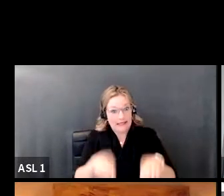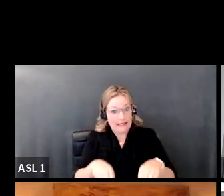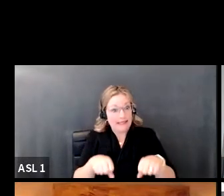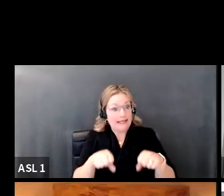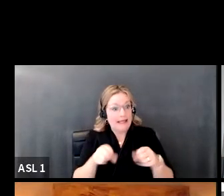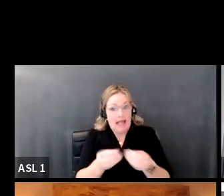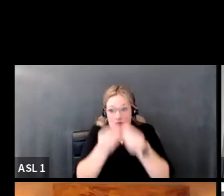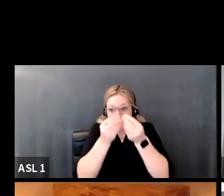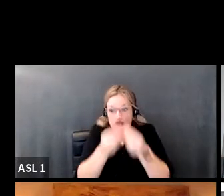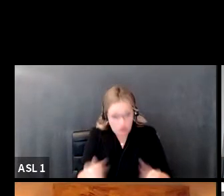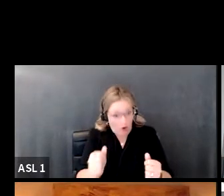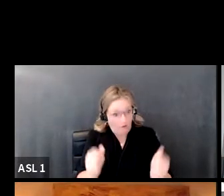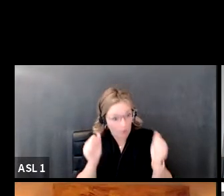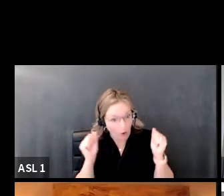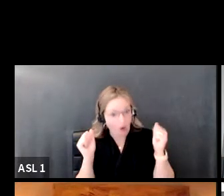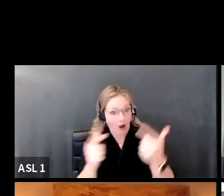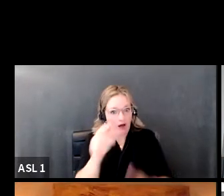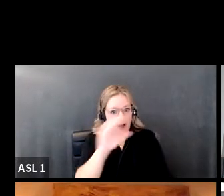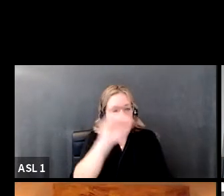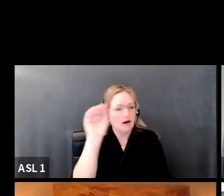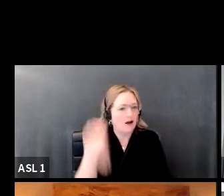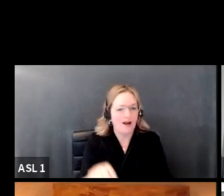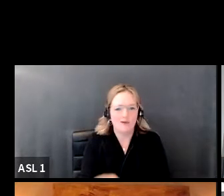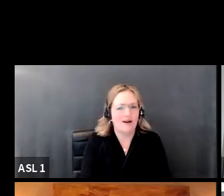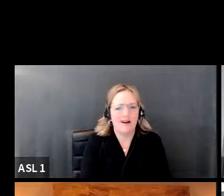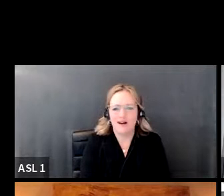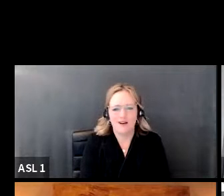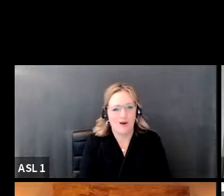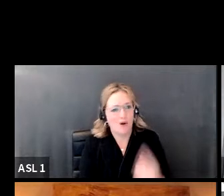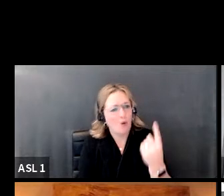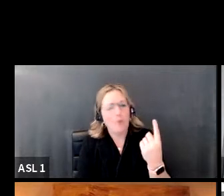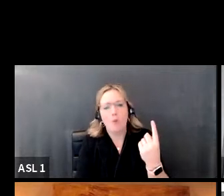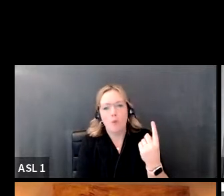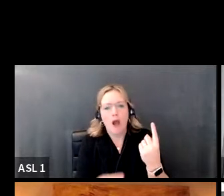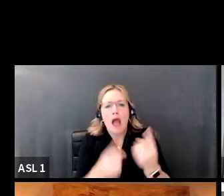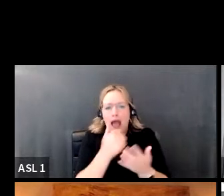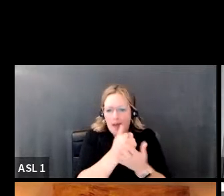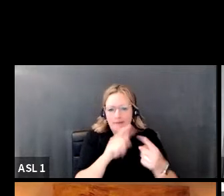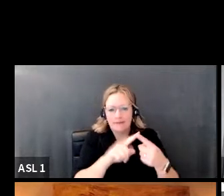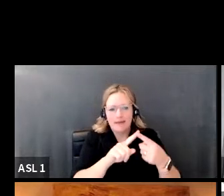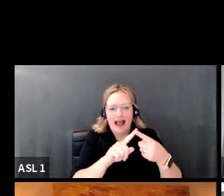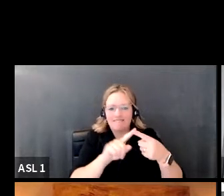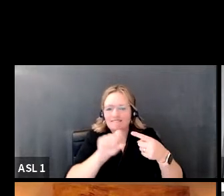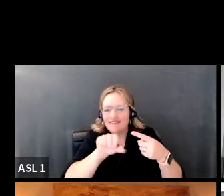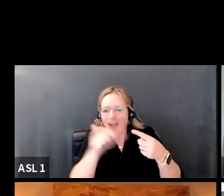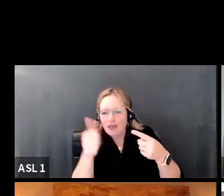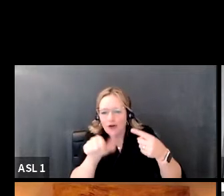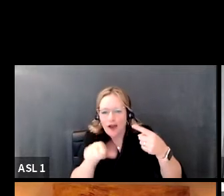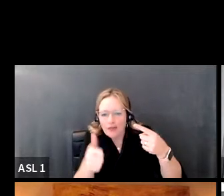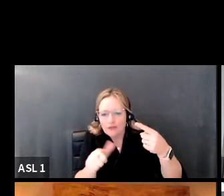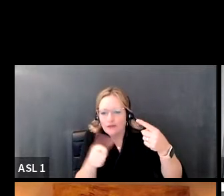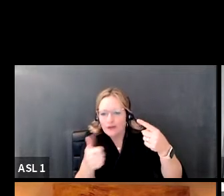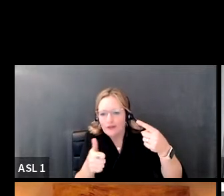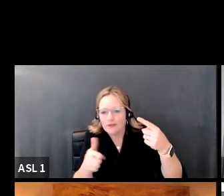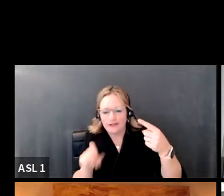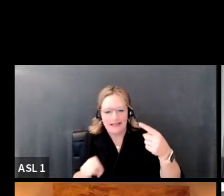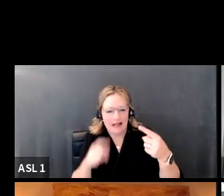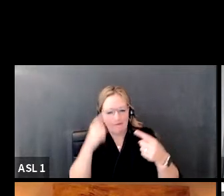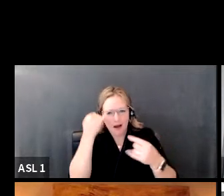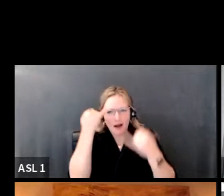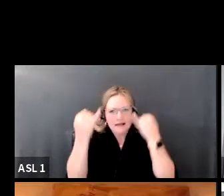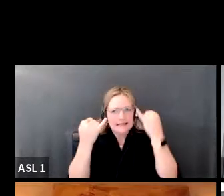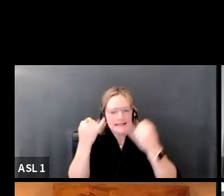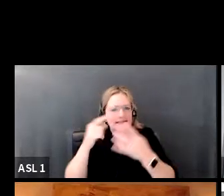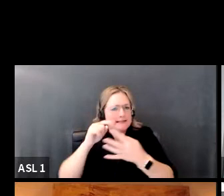solution to this problem they are one ingredient to the overall recipe where you have to look at a whole bunch of other